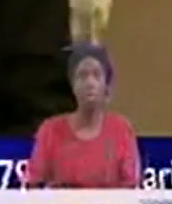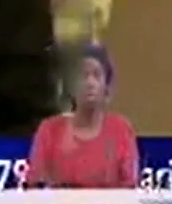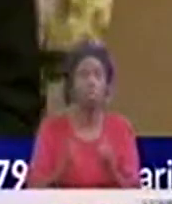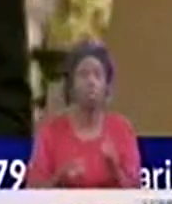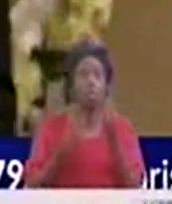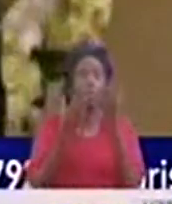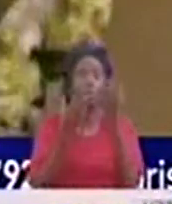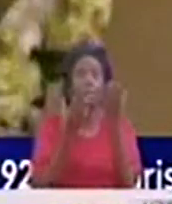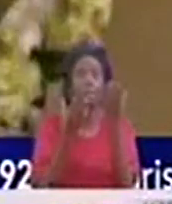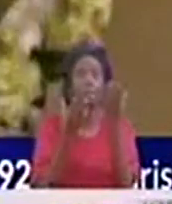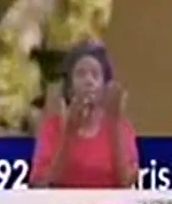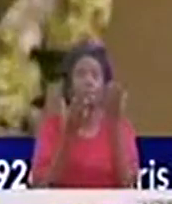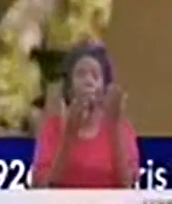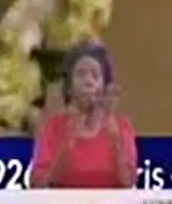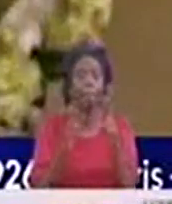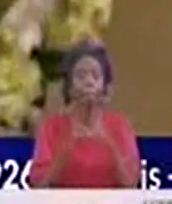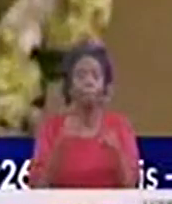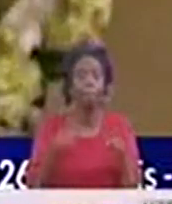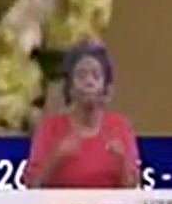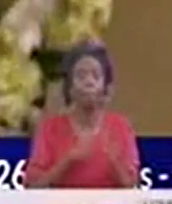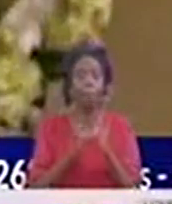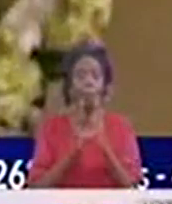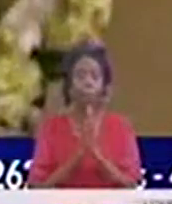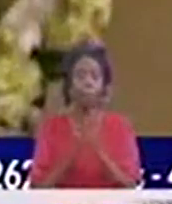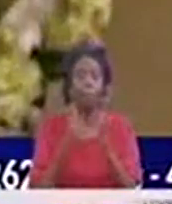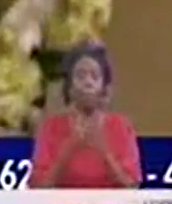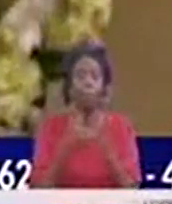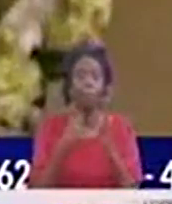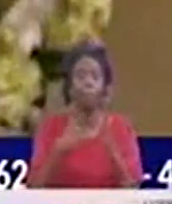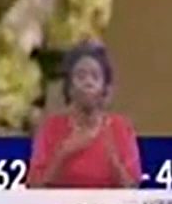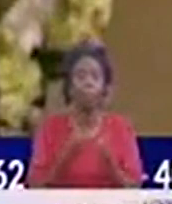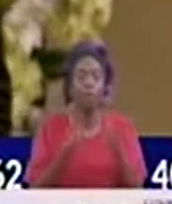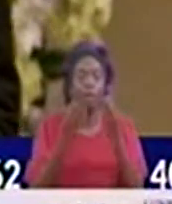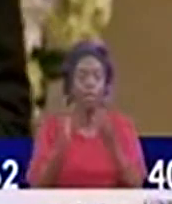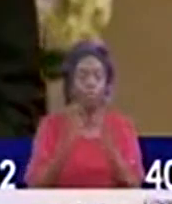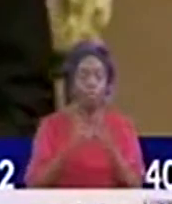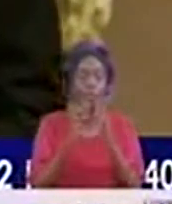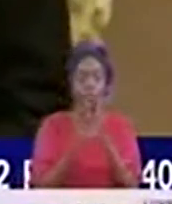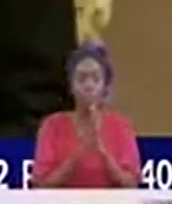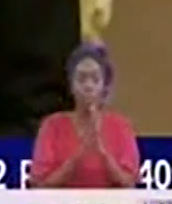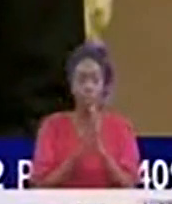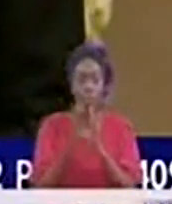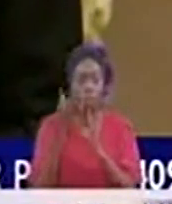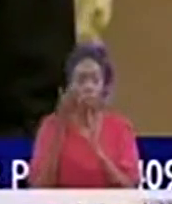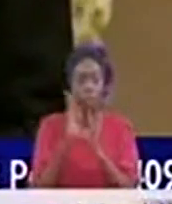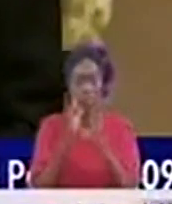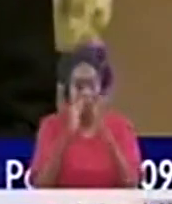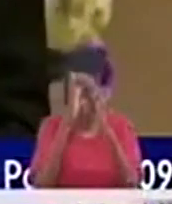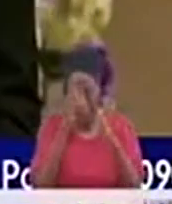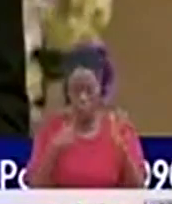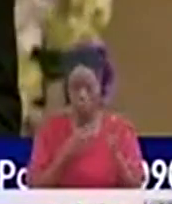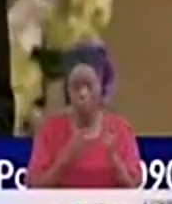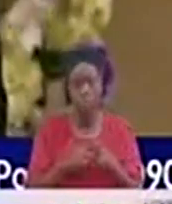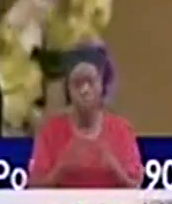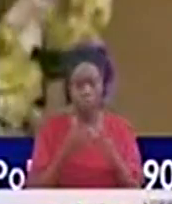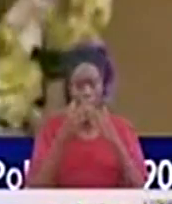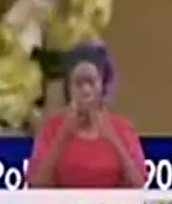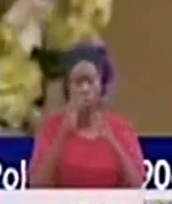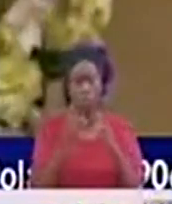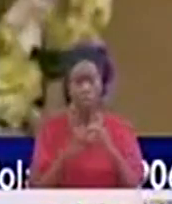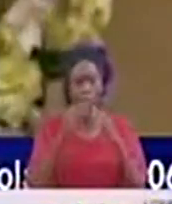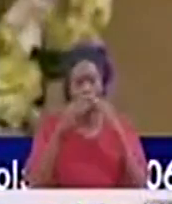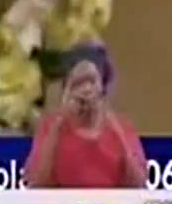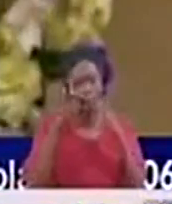offering as we pray before we offer them unto the Lord. Father, we want to appreciate your name. Thank you because of the much